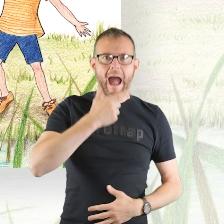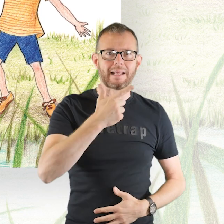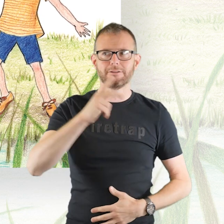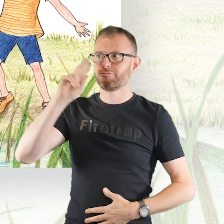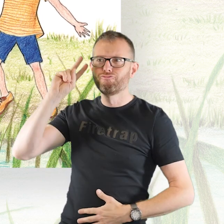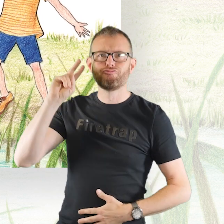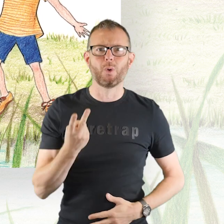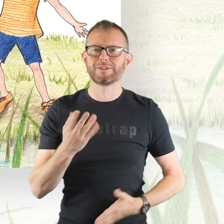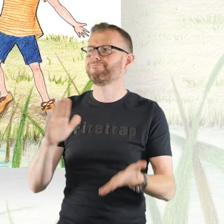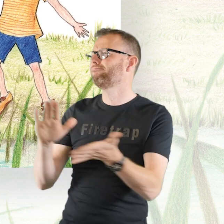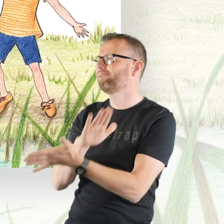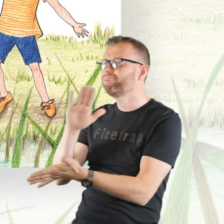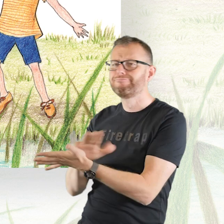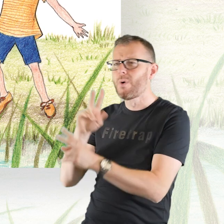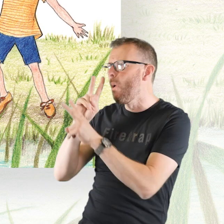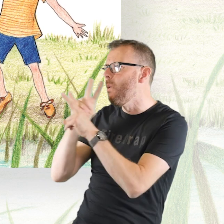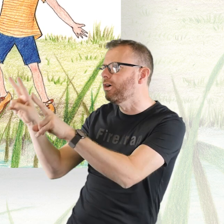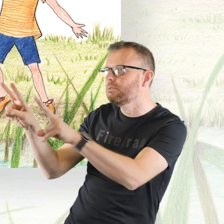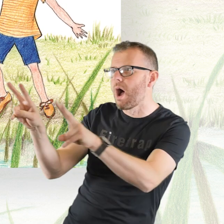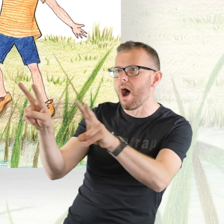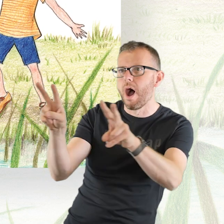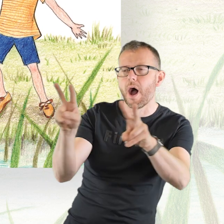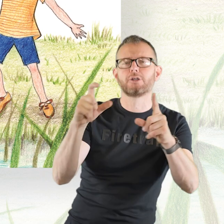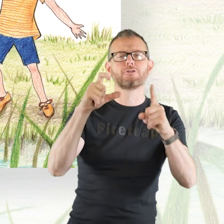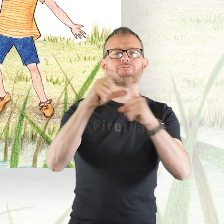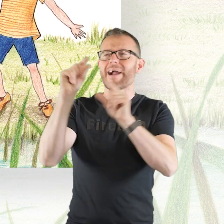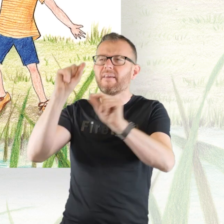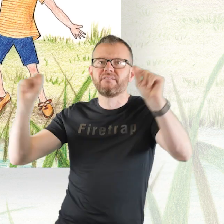Alex and Rosie enjoyed watching the dragonflies.